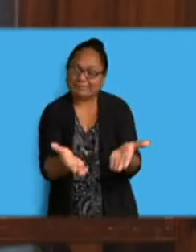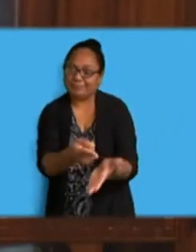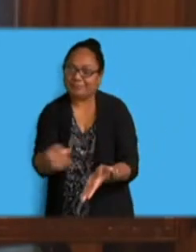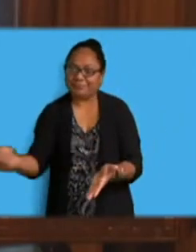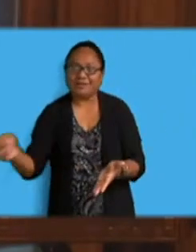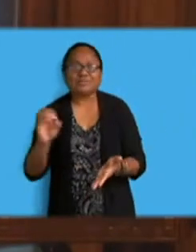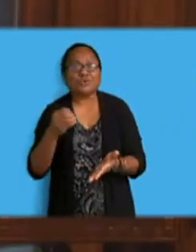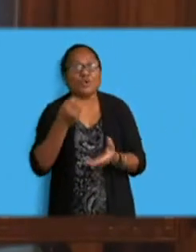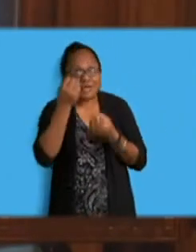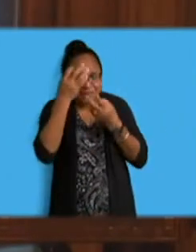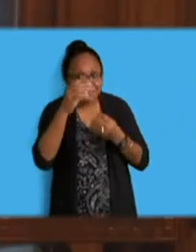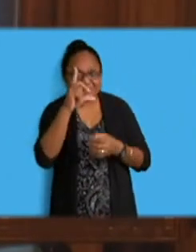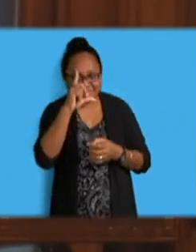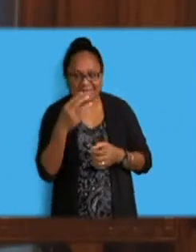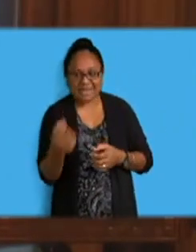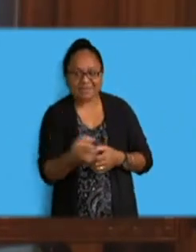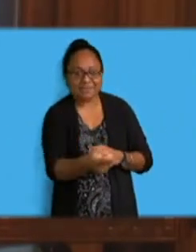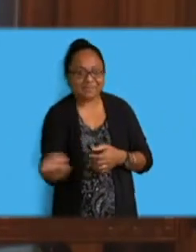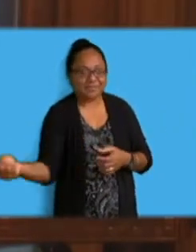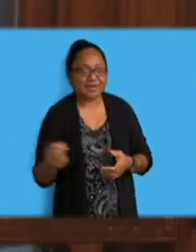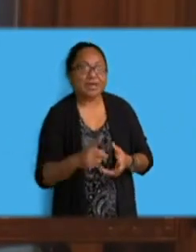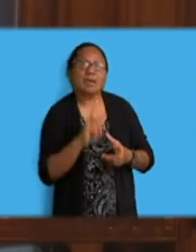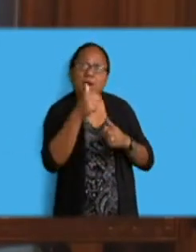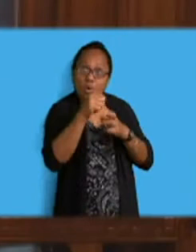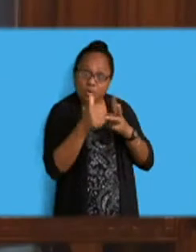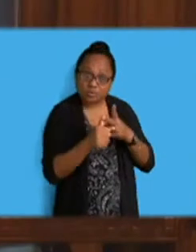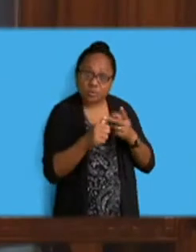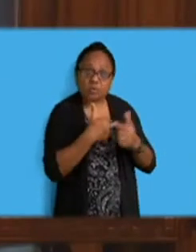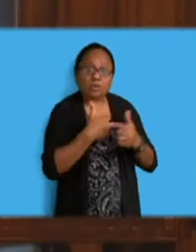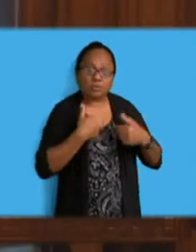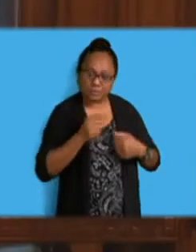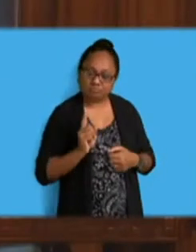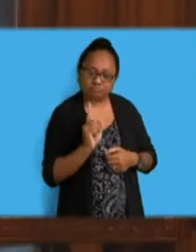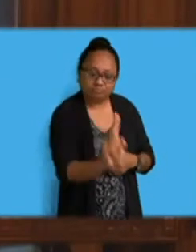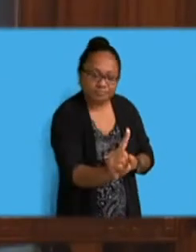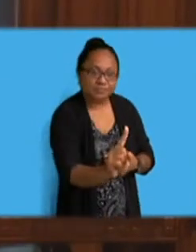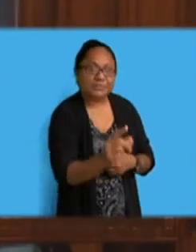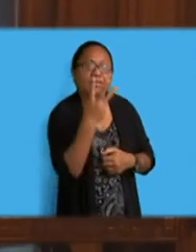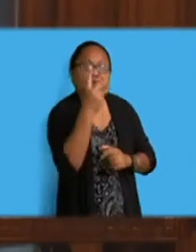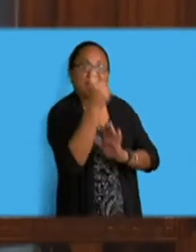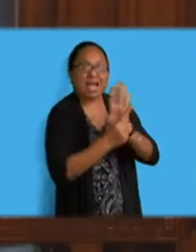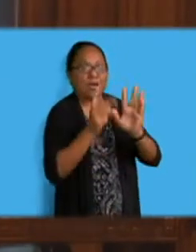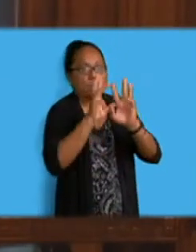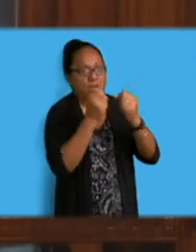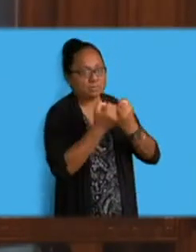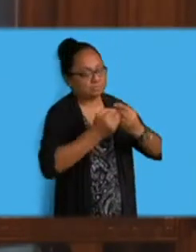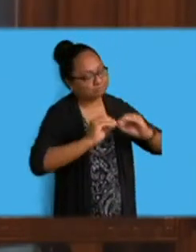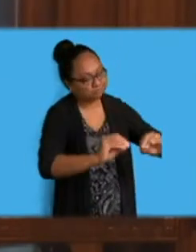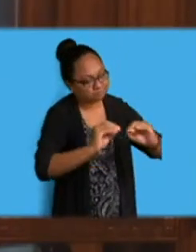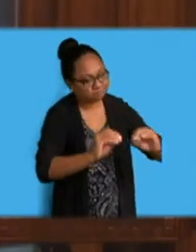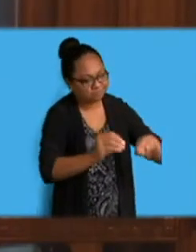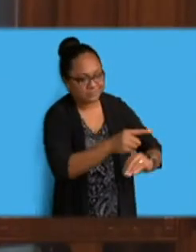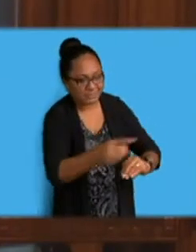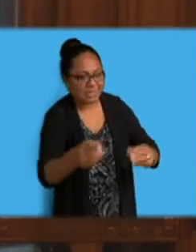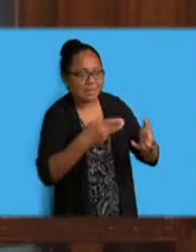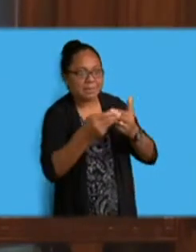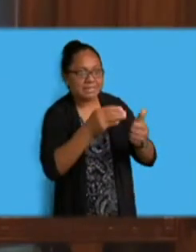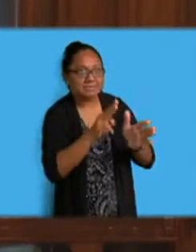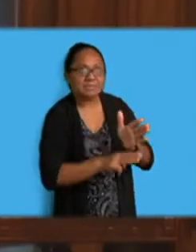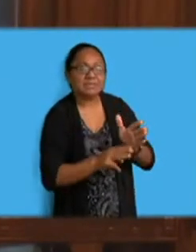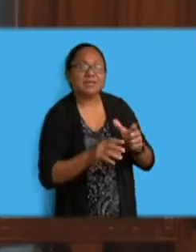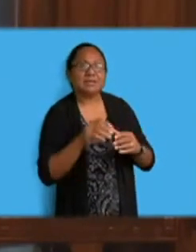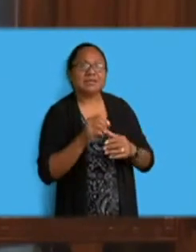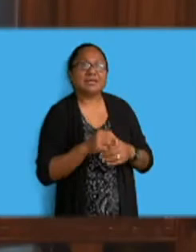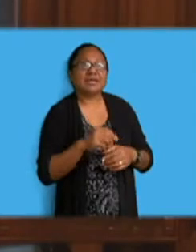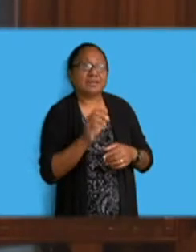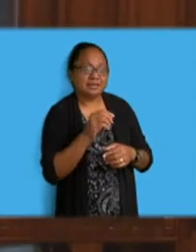went down and undertook a 3-hour workshop on explaining to them details about